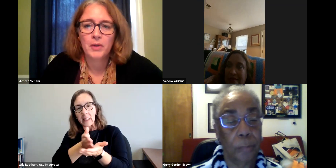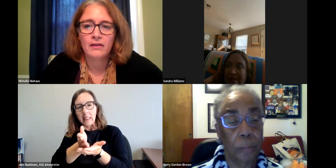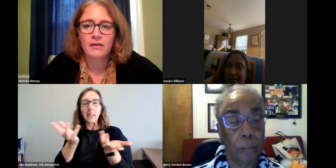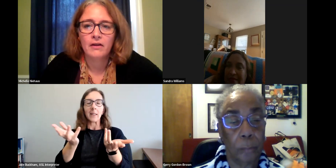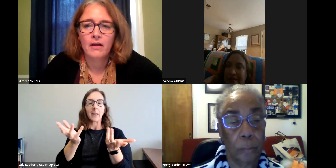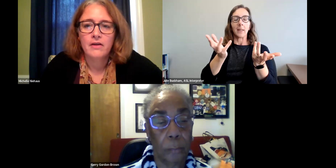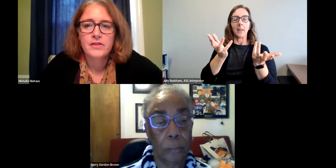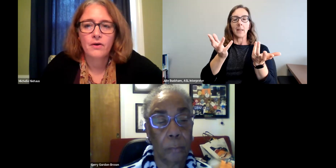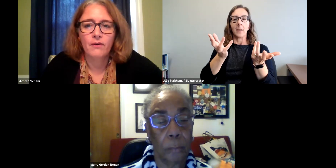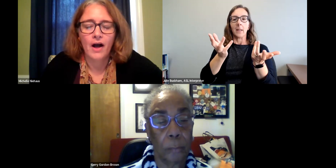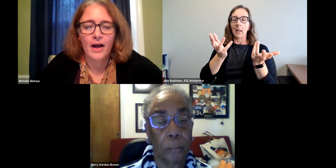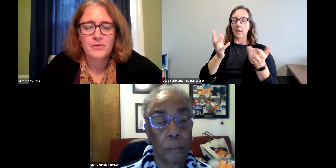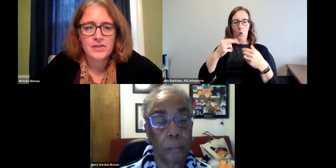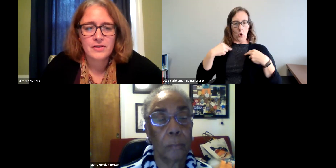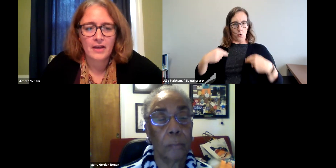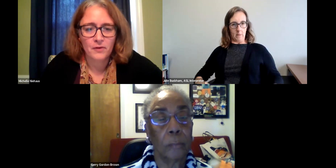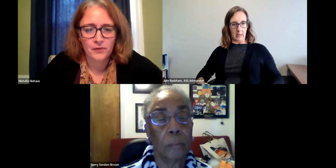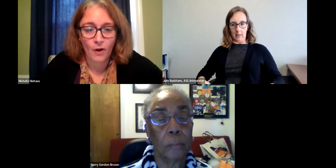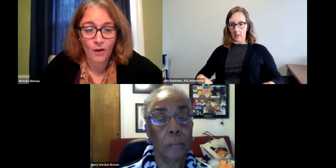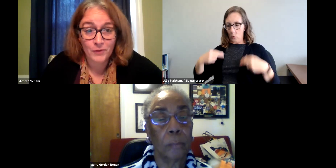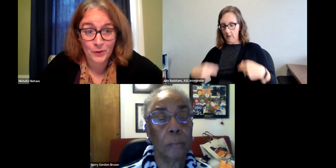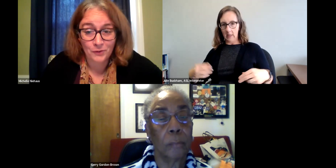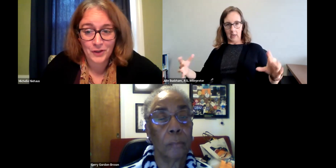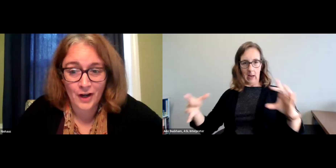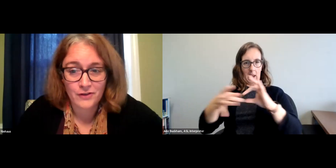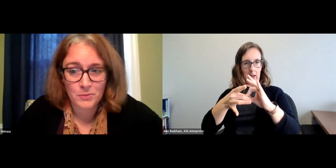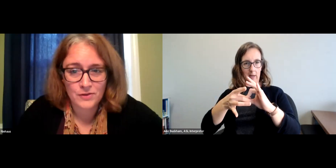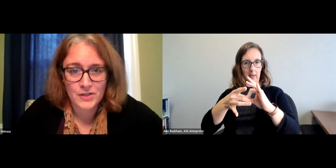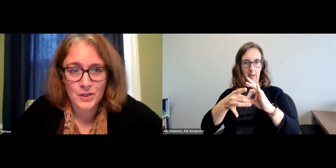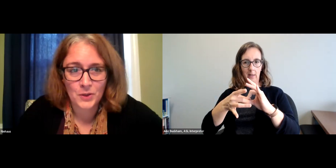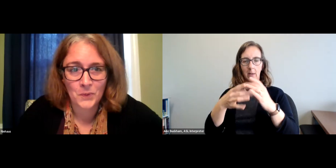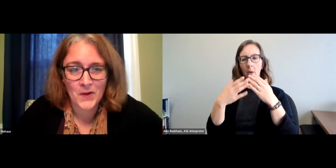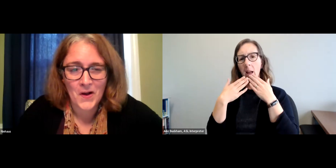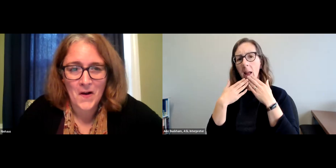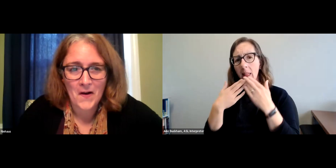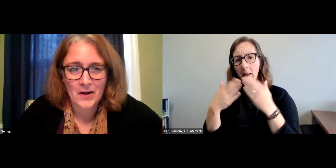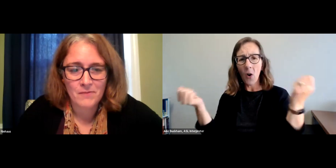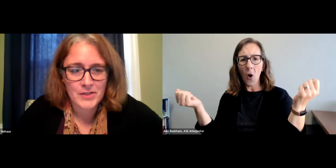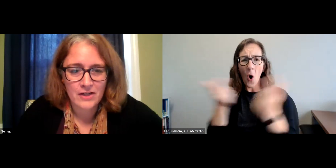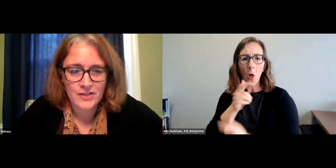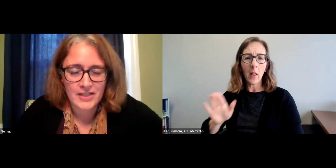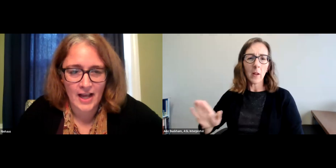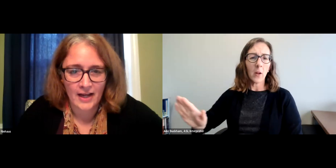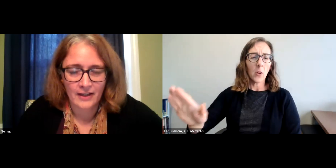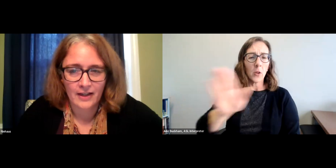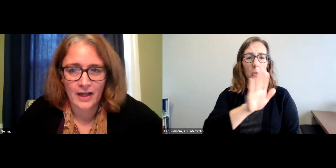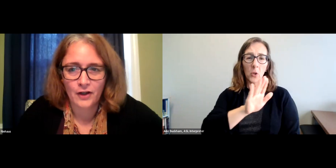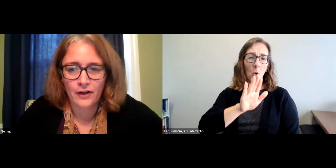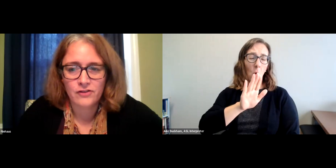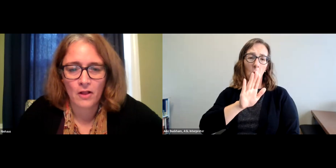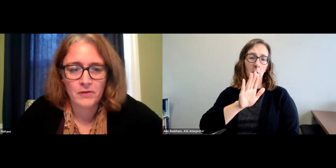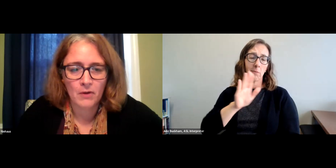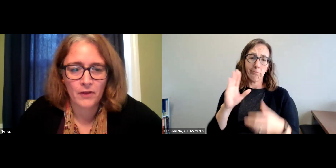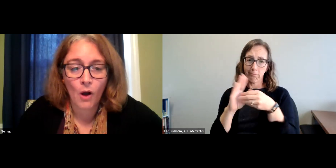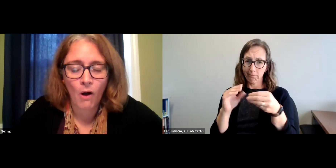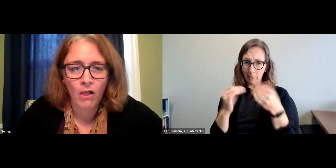to human. So I'm just thankful for all of you, for your contributions to our conversation today. And I